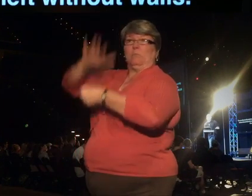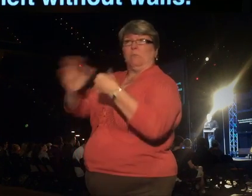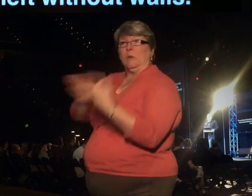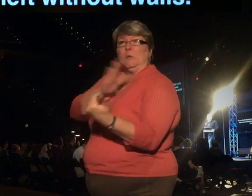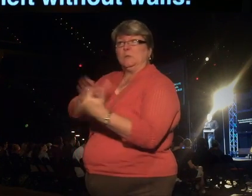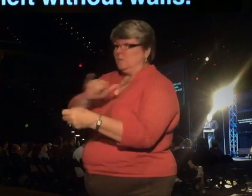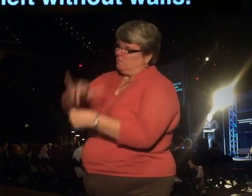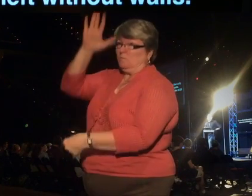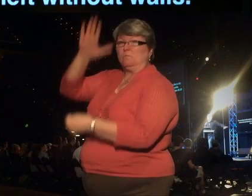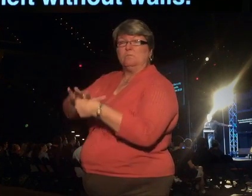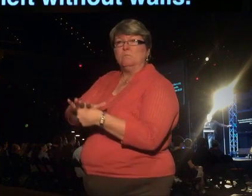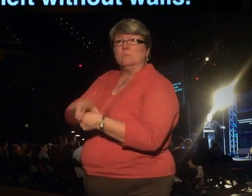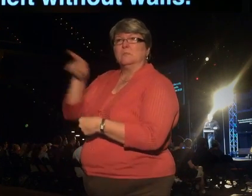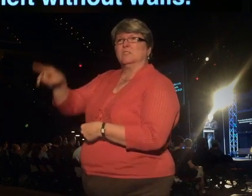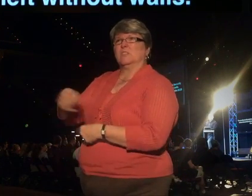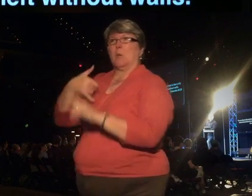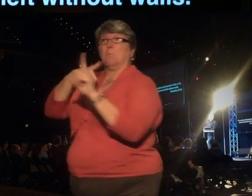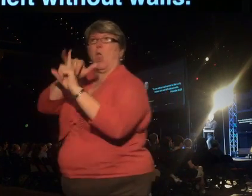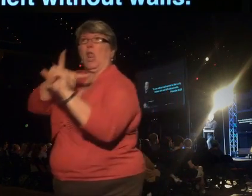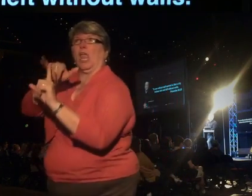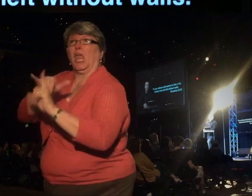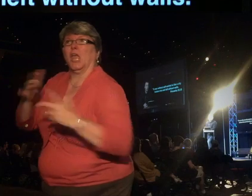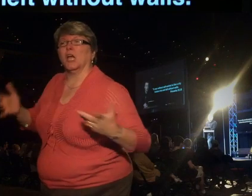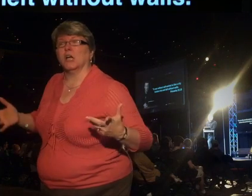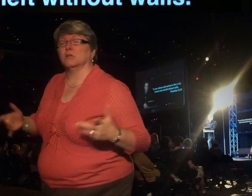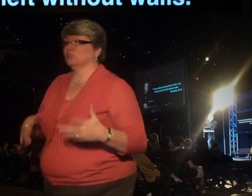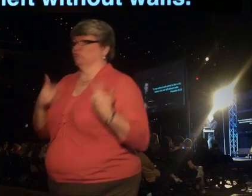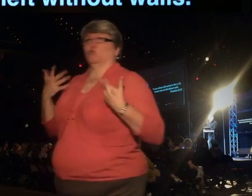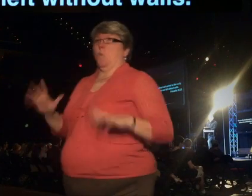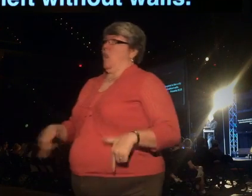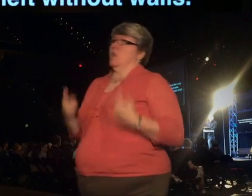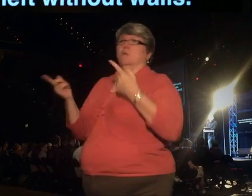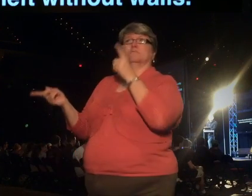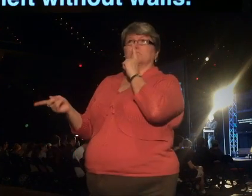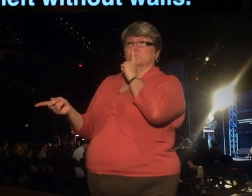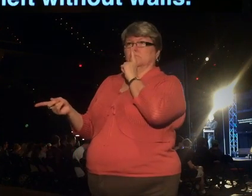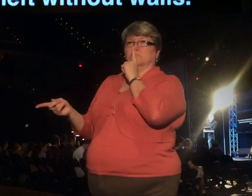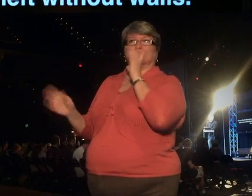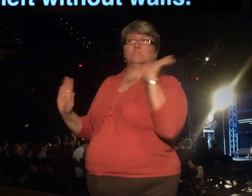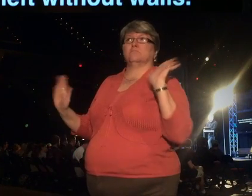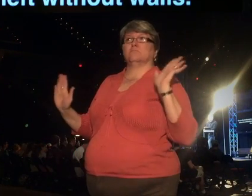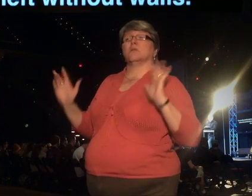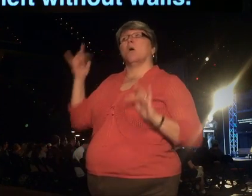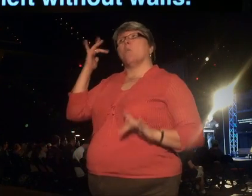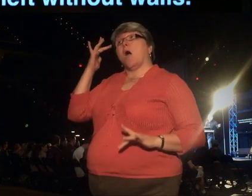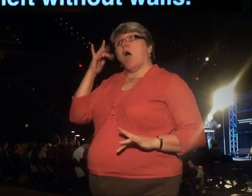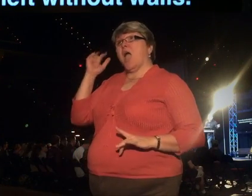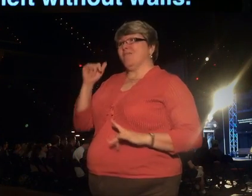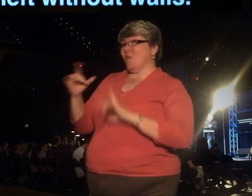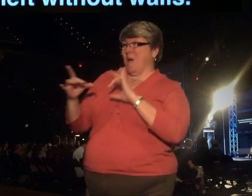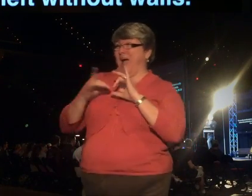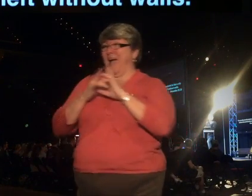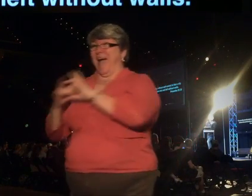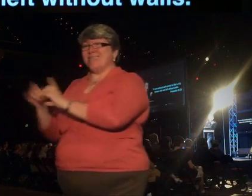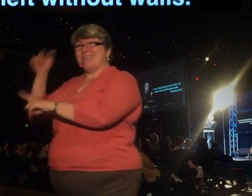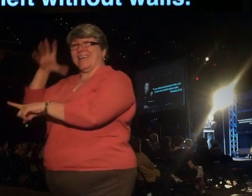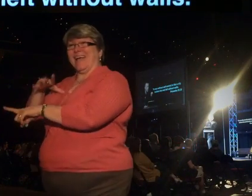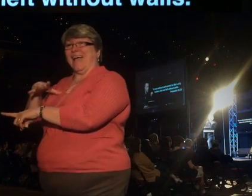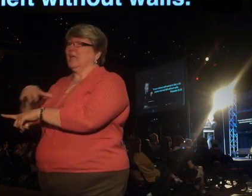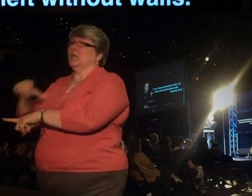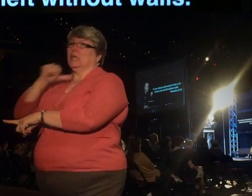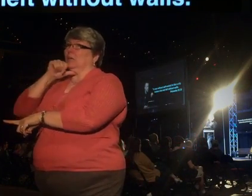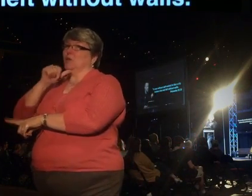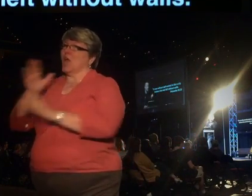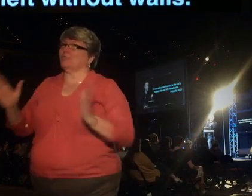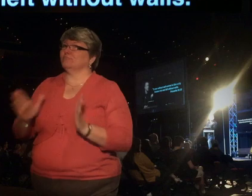he explode? Is he a bully? You don't want to live with that guy. Because if you bind yourself with him, he will